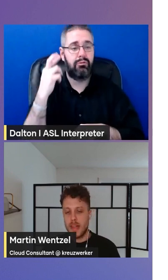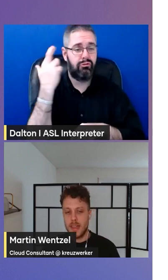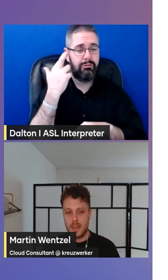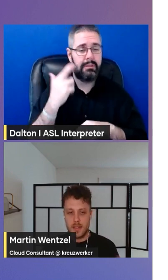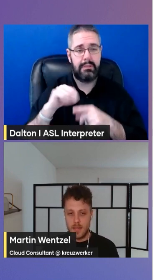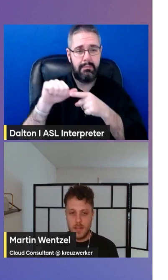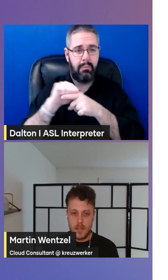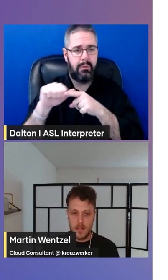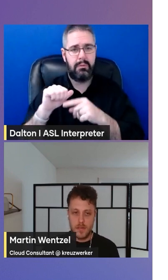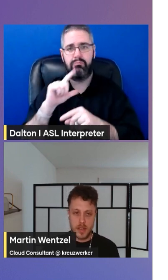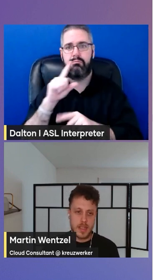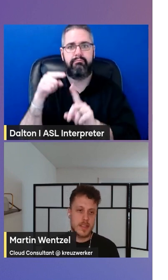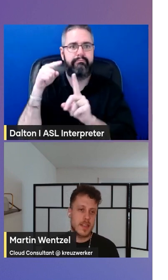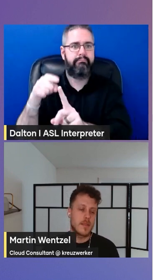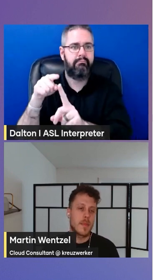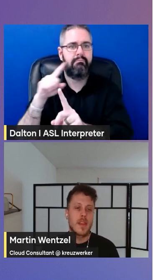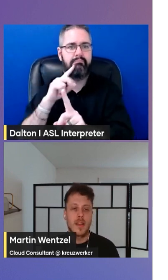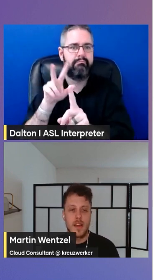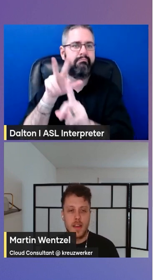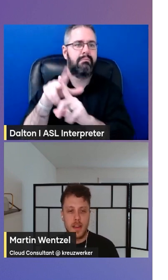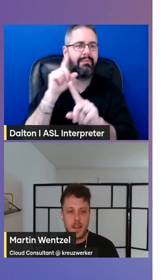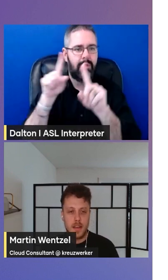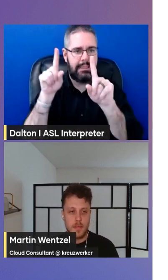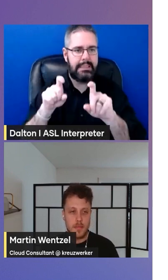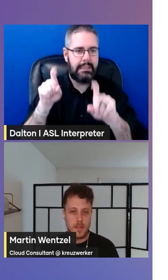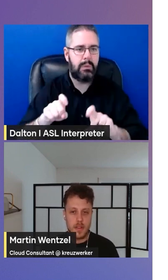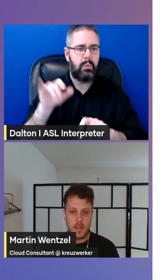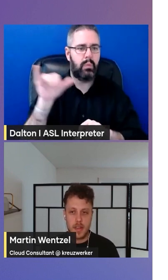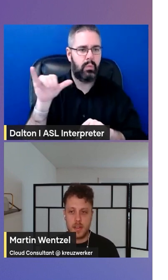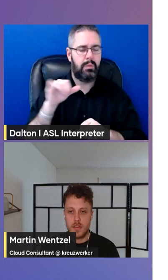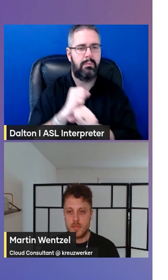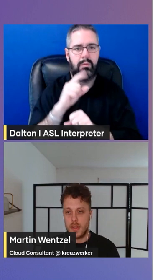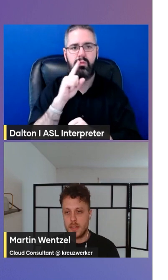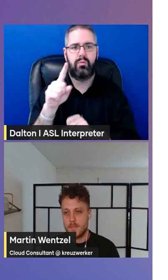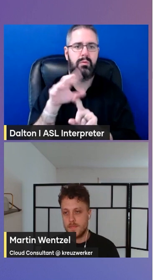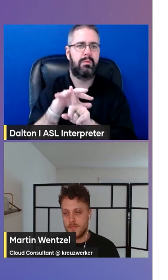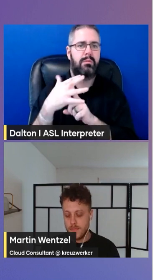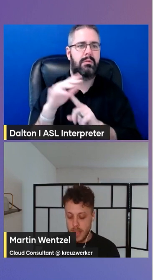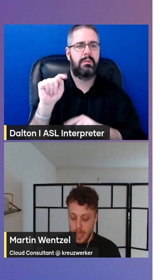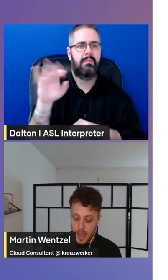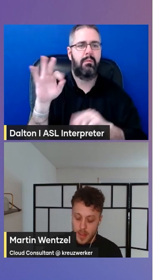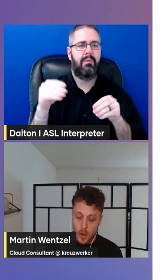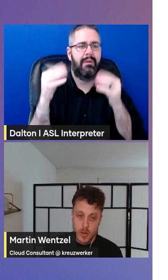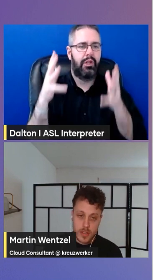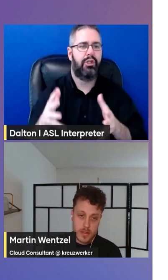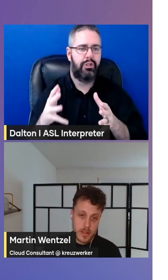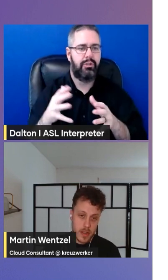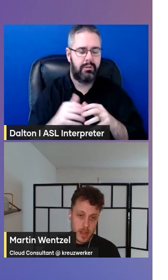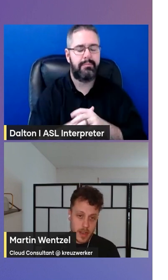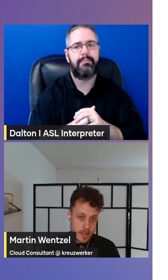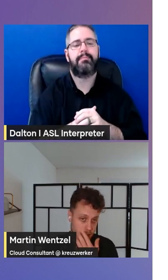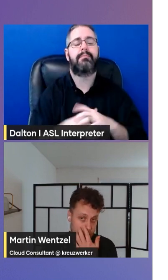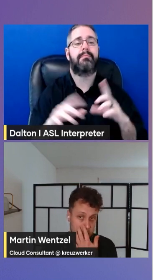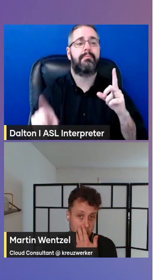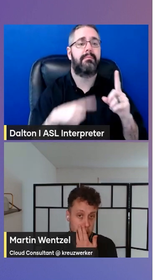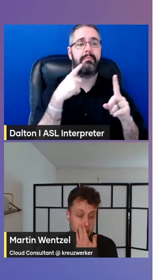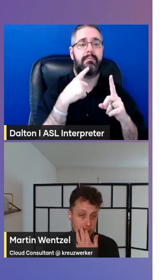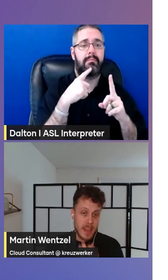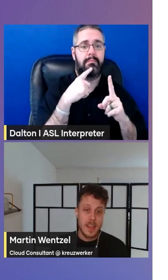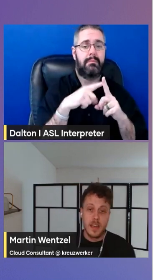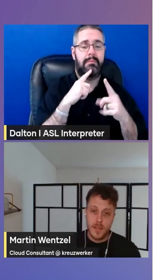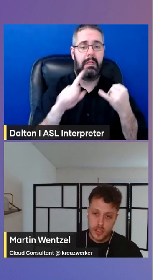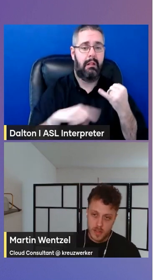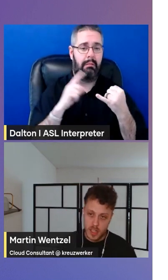be applied for testing a Terraform provider. And then also, as a last